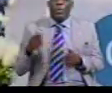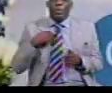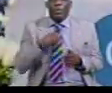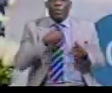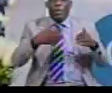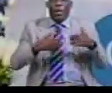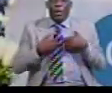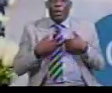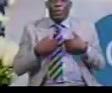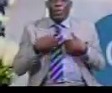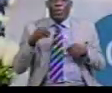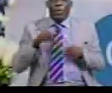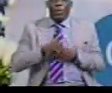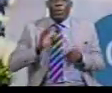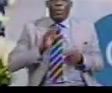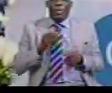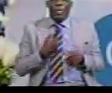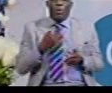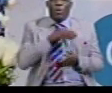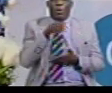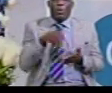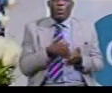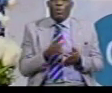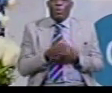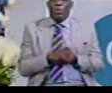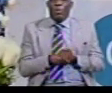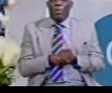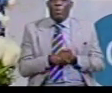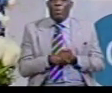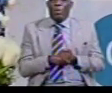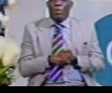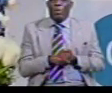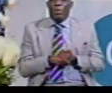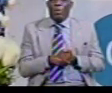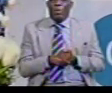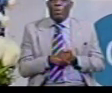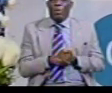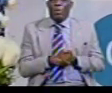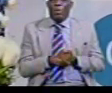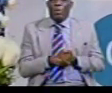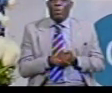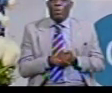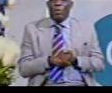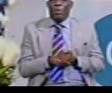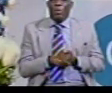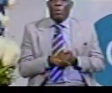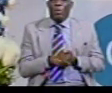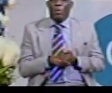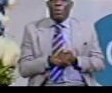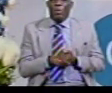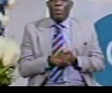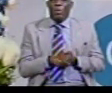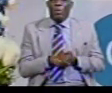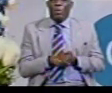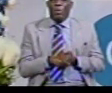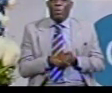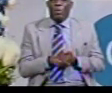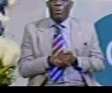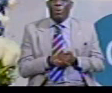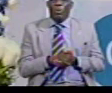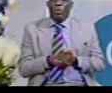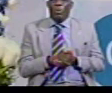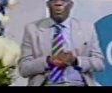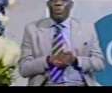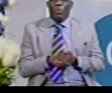Pastor Ta Alfred. Pasteur Ta Alfred. Pastor Ayungo Victor of Full